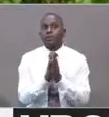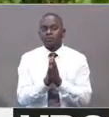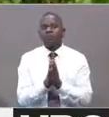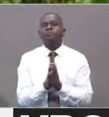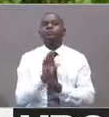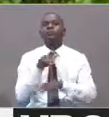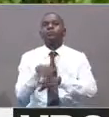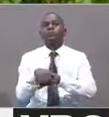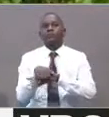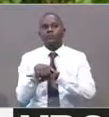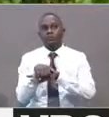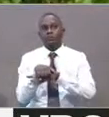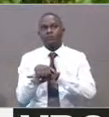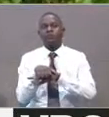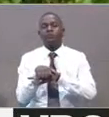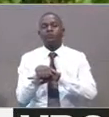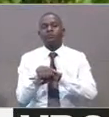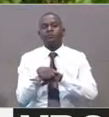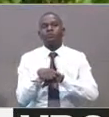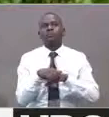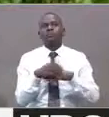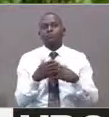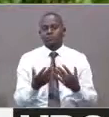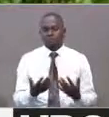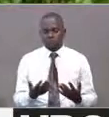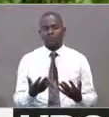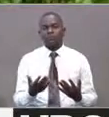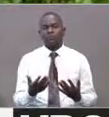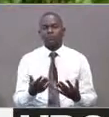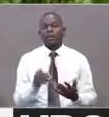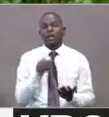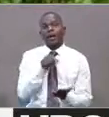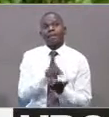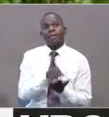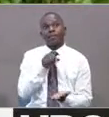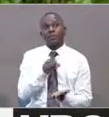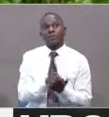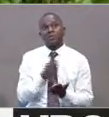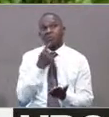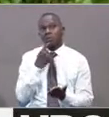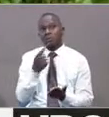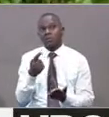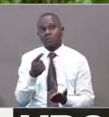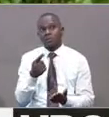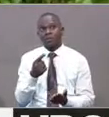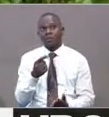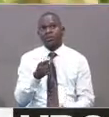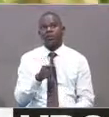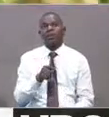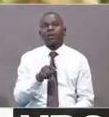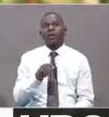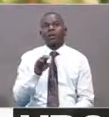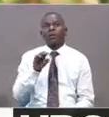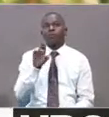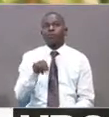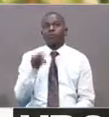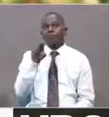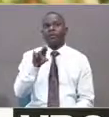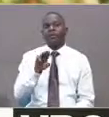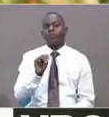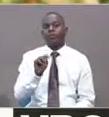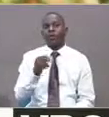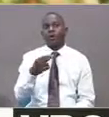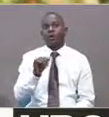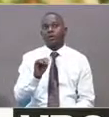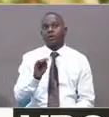Ingereza, that they were English. And the Muslims were called Mohammedans. He said this